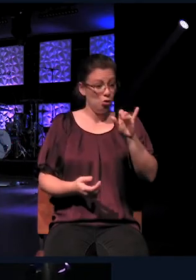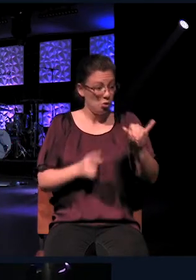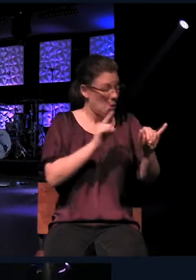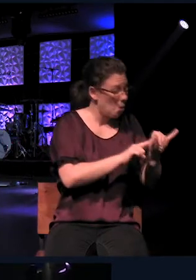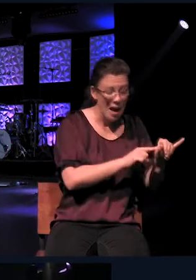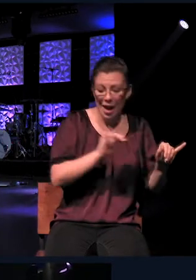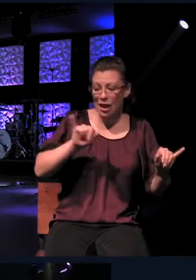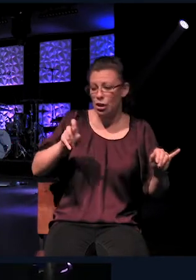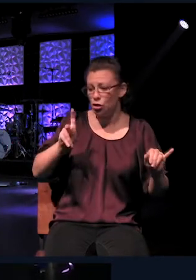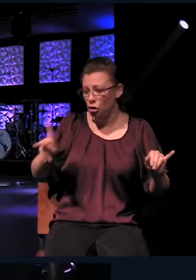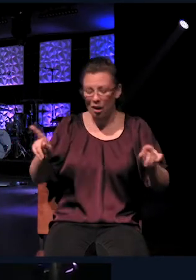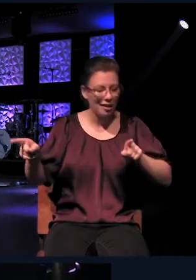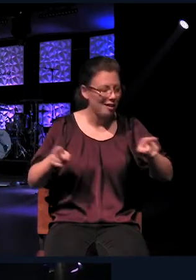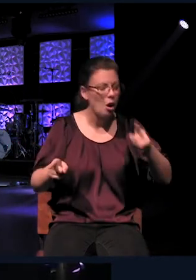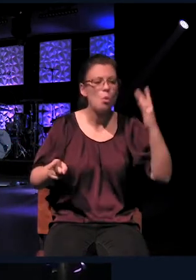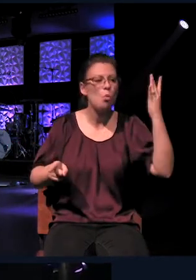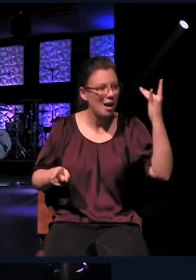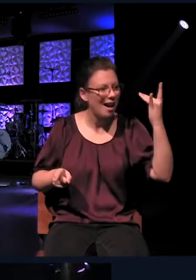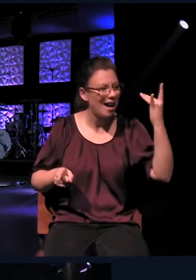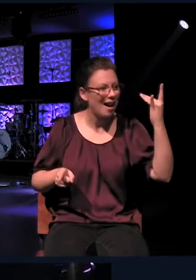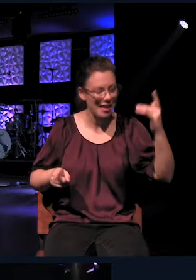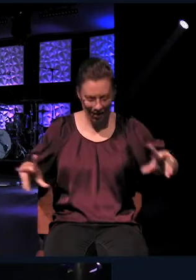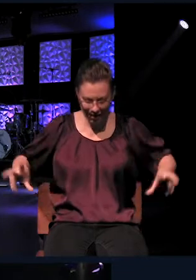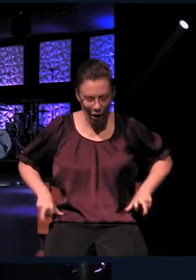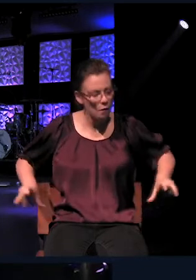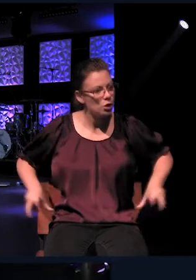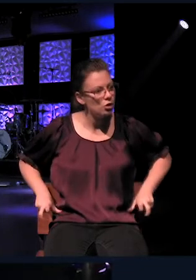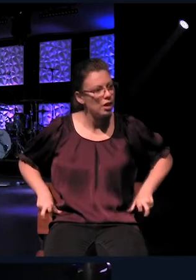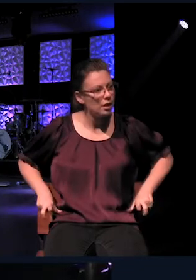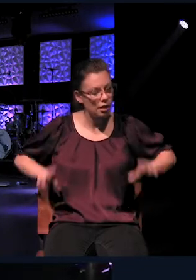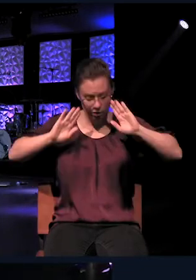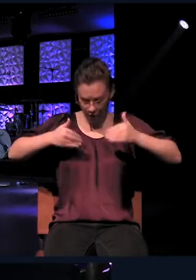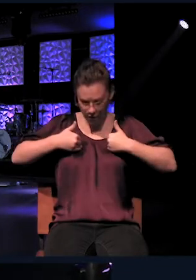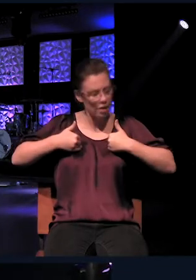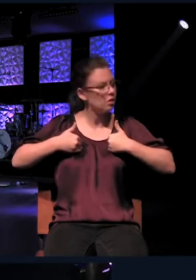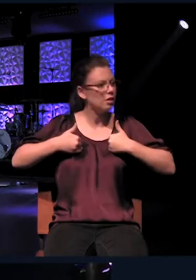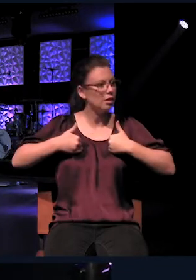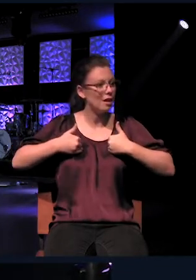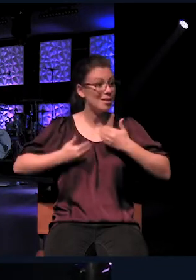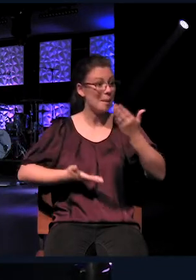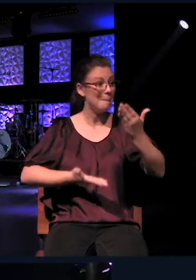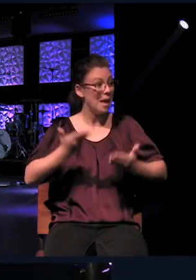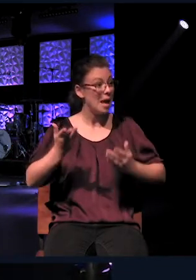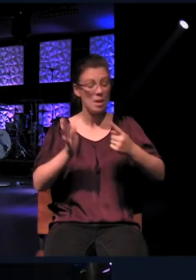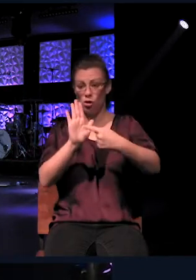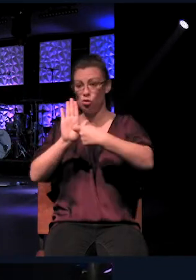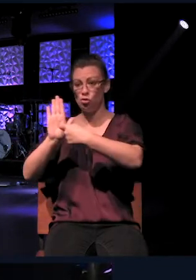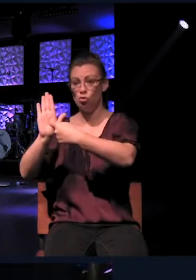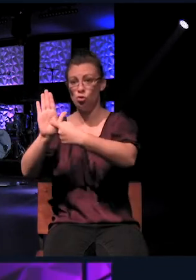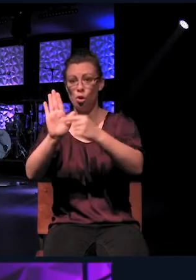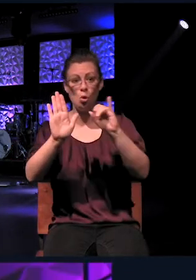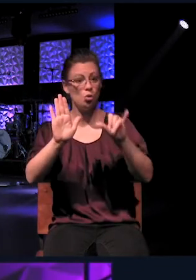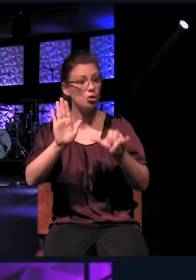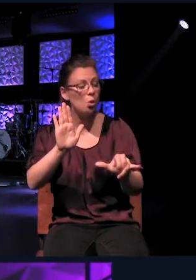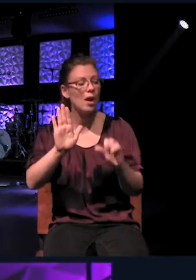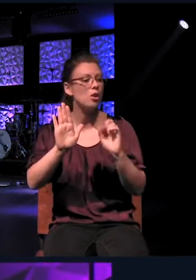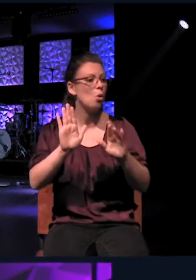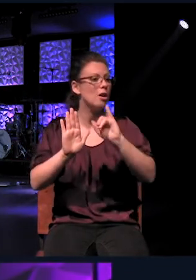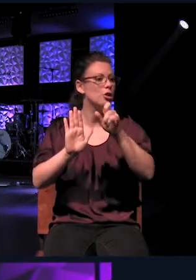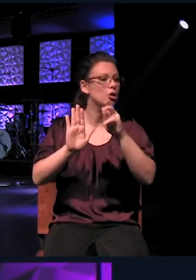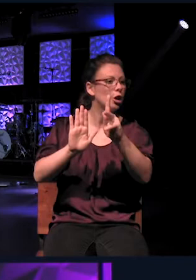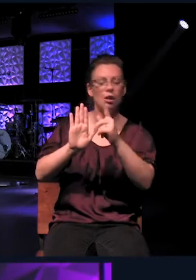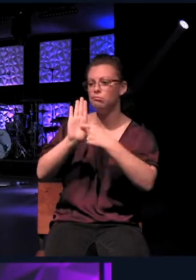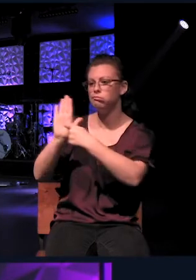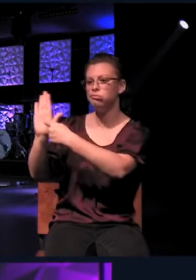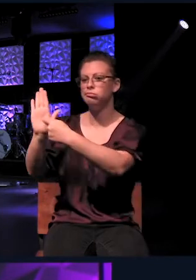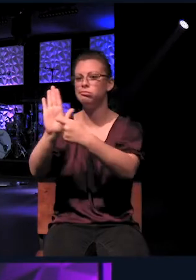of self-centeredness. We can be known to people as a joy or a jerk. What is your default? What are you known